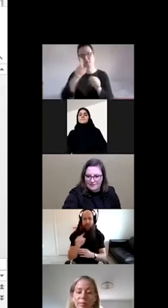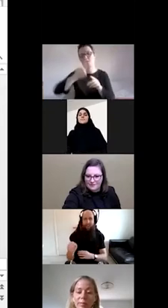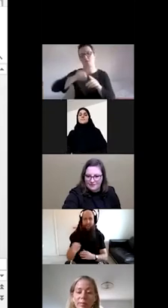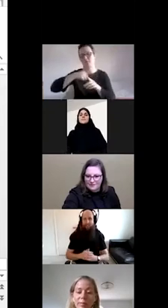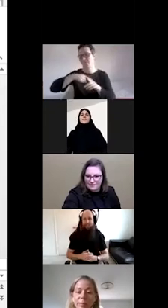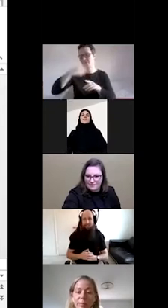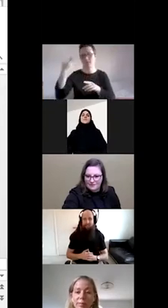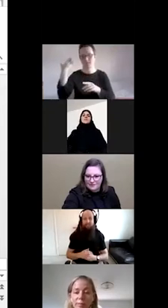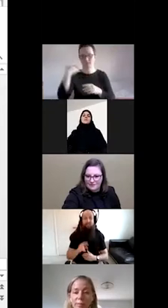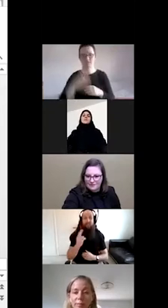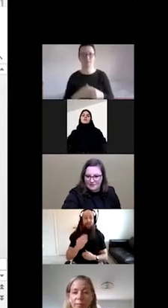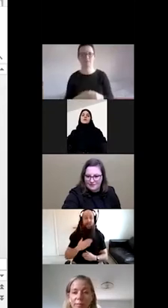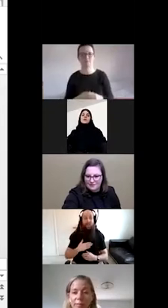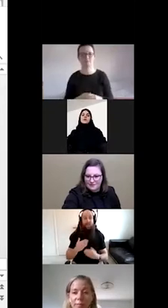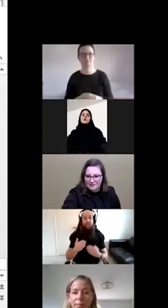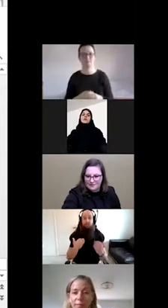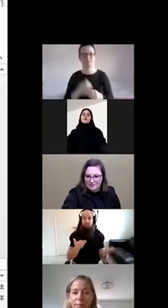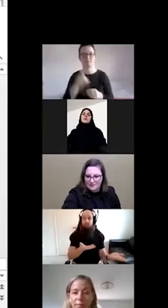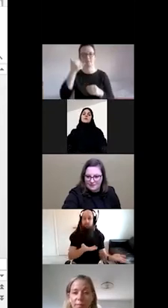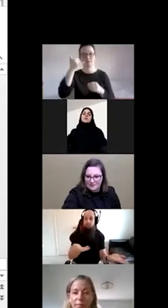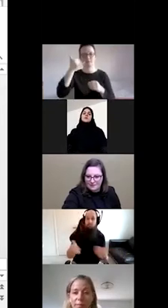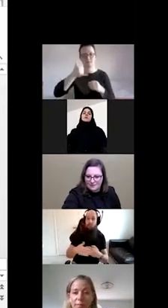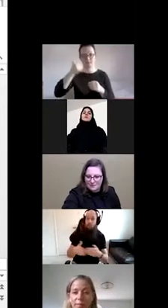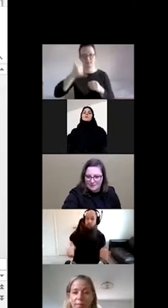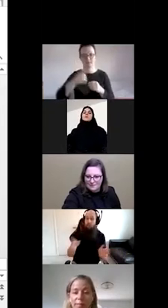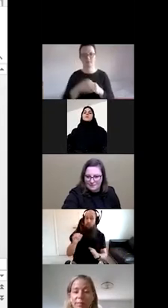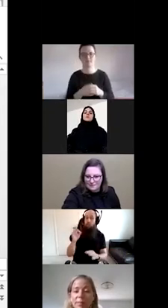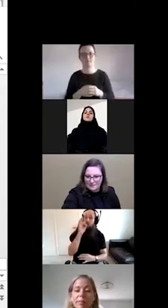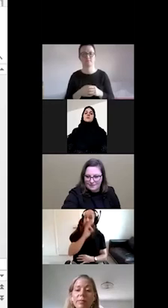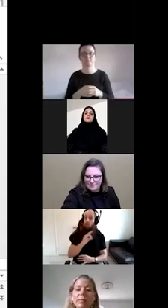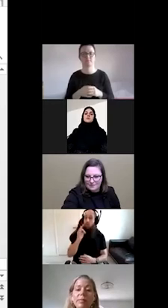Now I'd like to open up the floor for some questions.